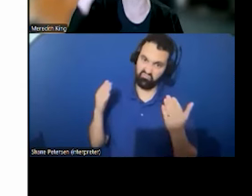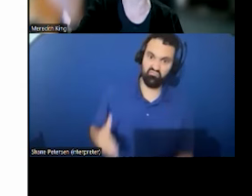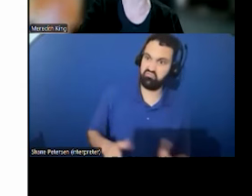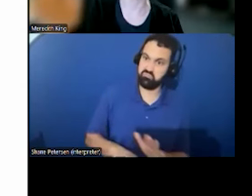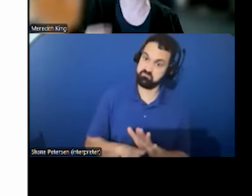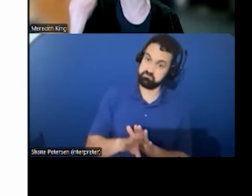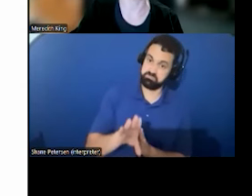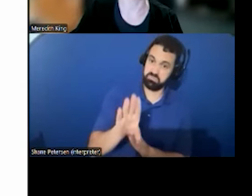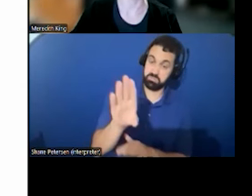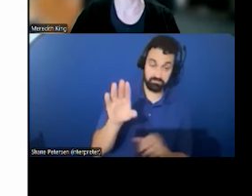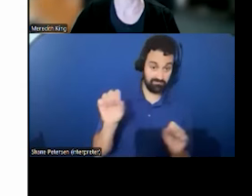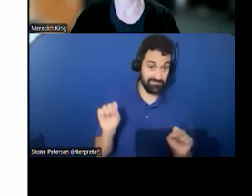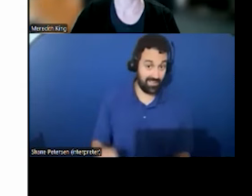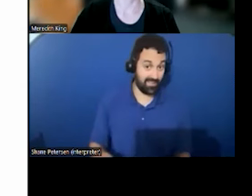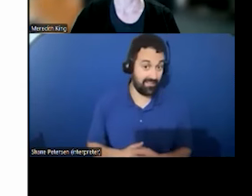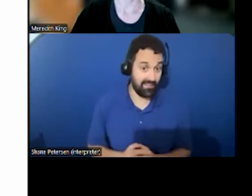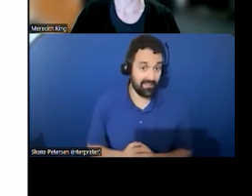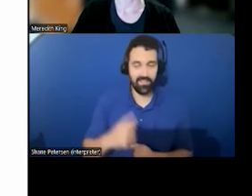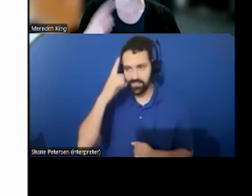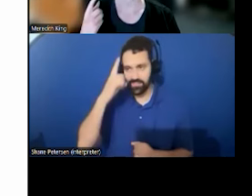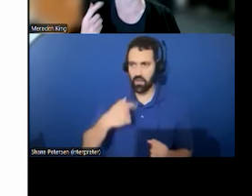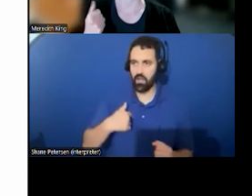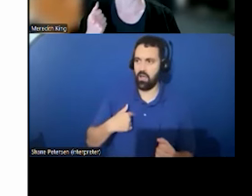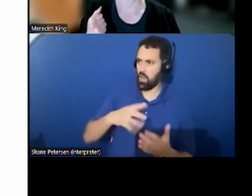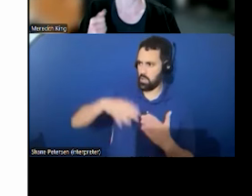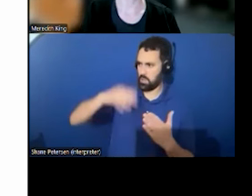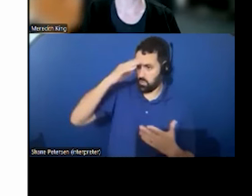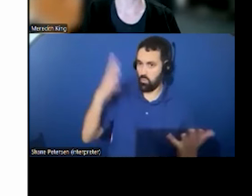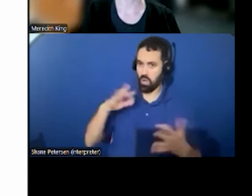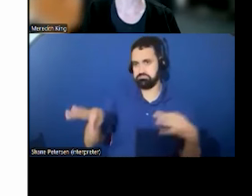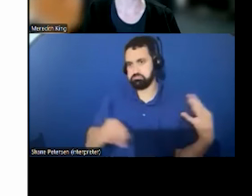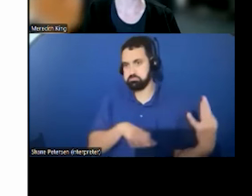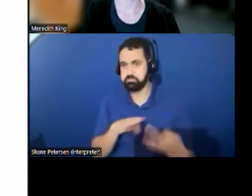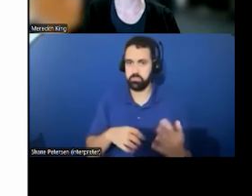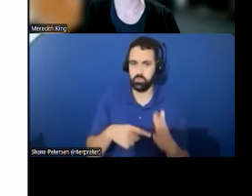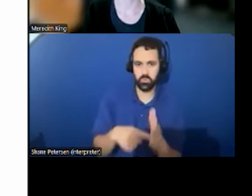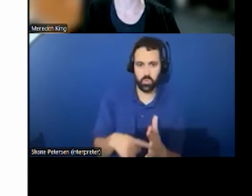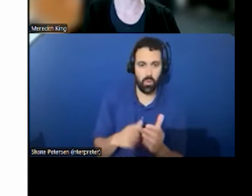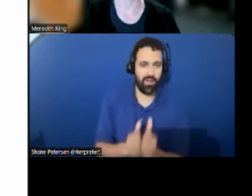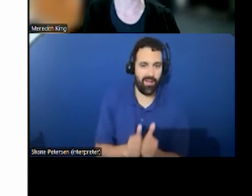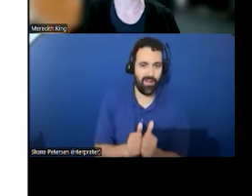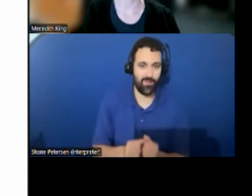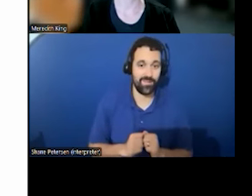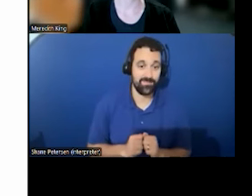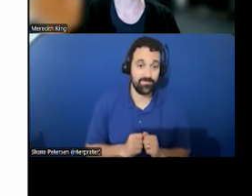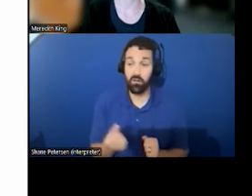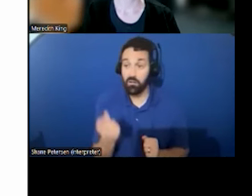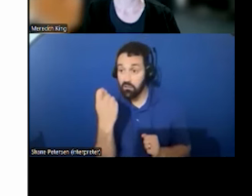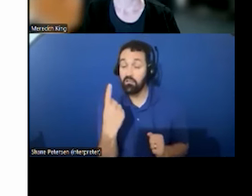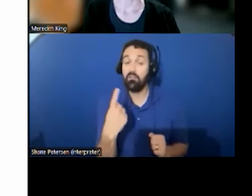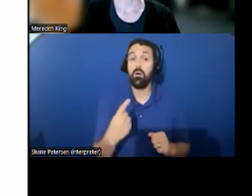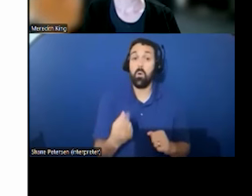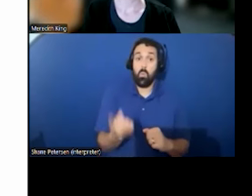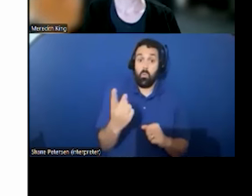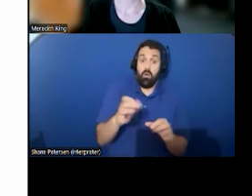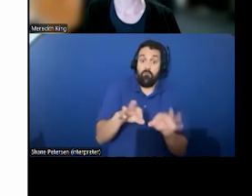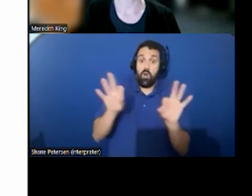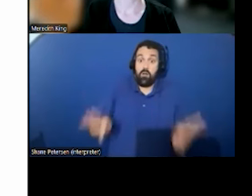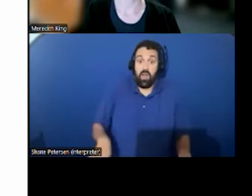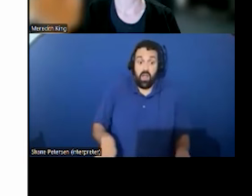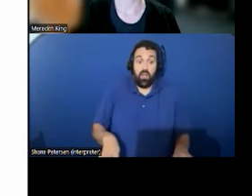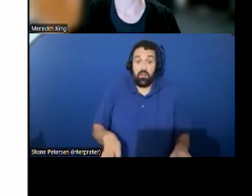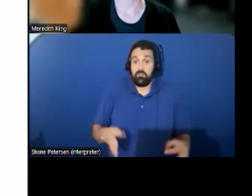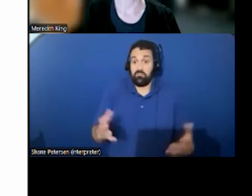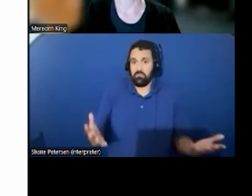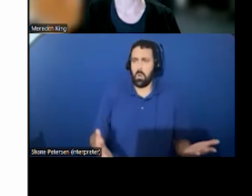students demonstrate learning. So one single assessment format rarely captures everyone's strengths. When possible,